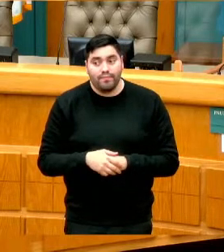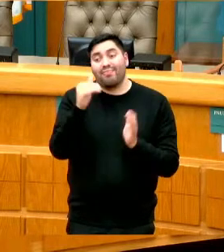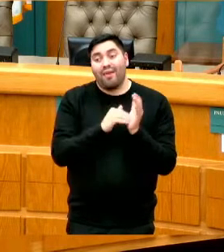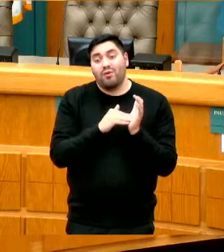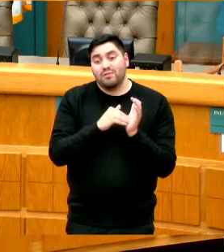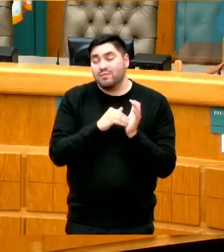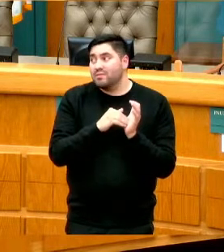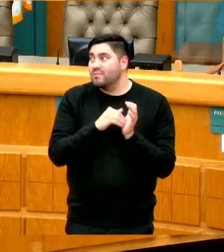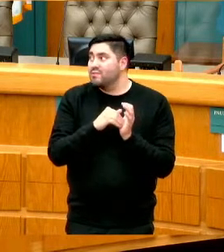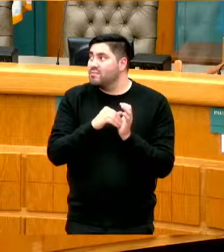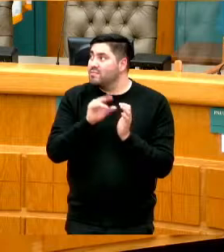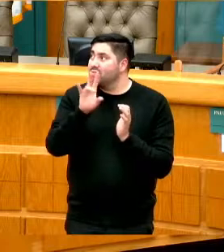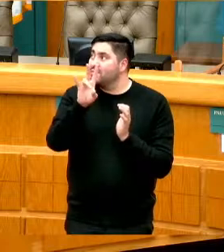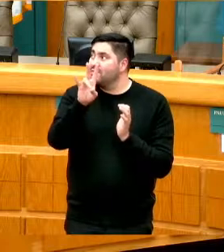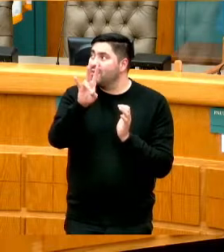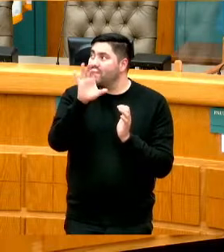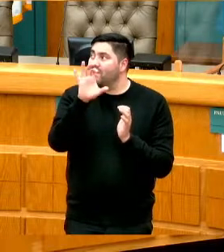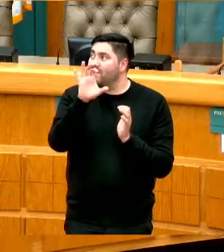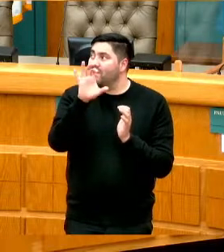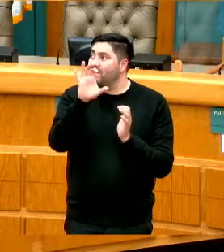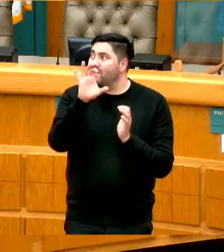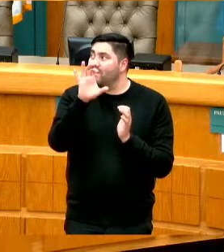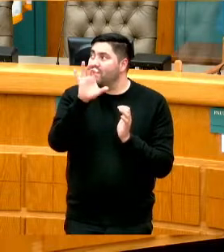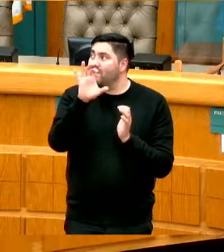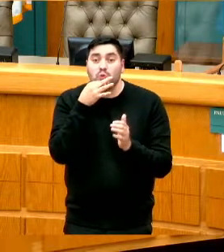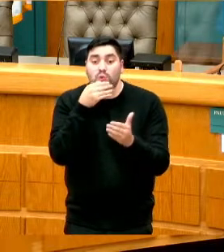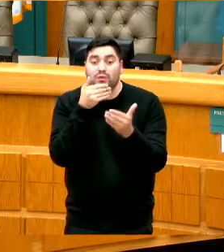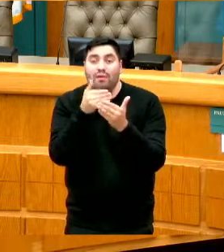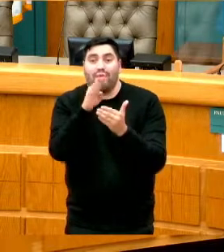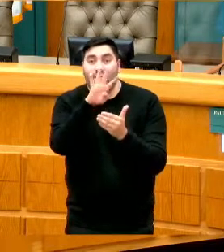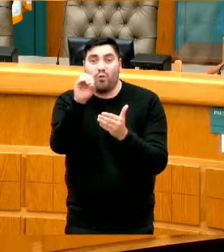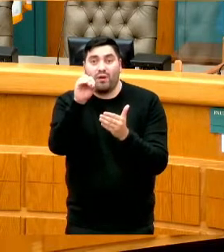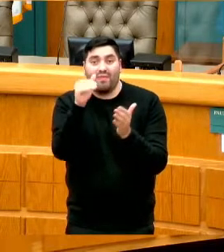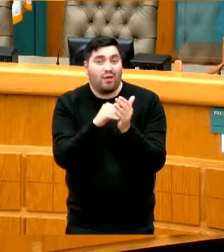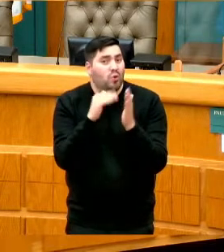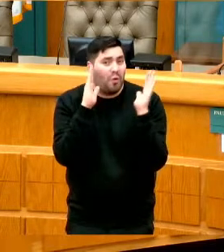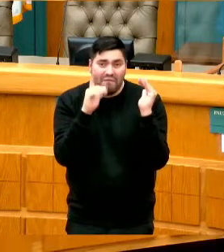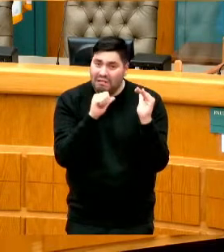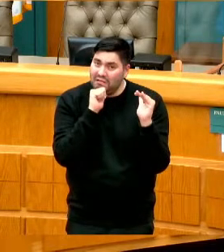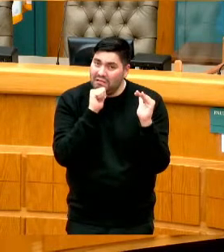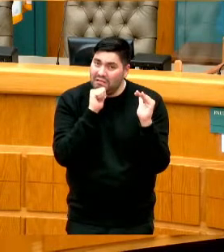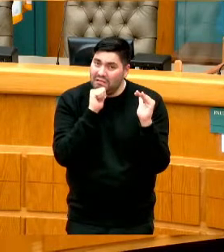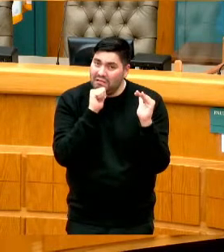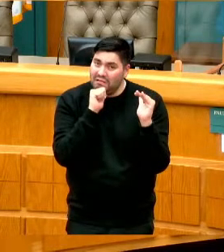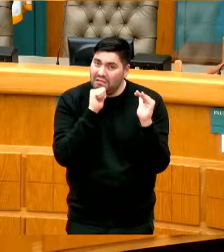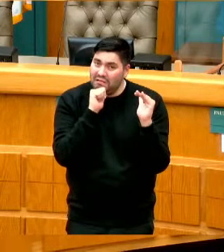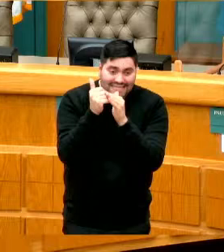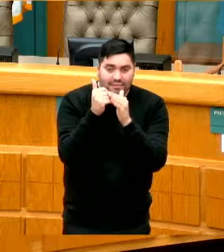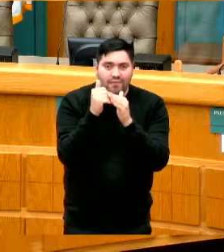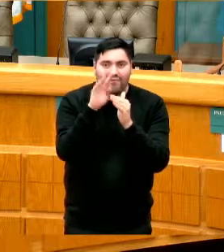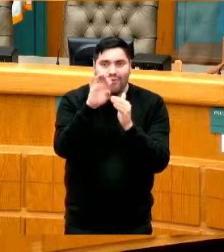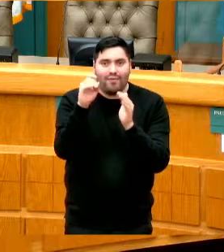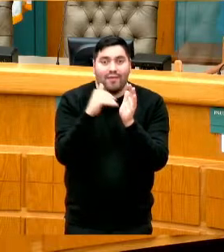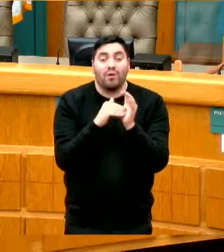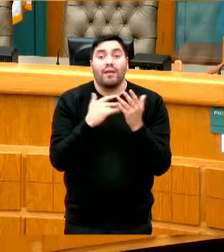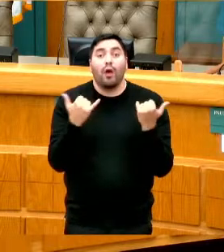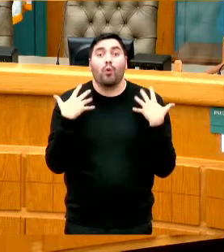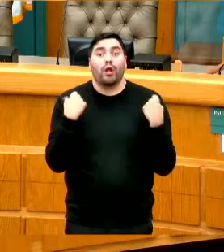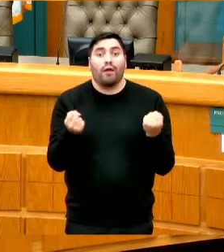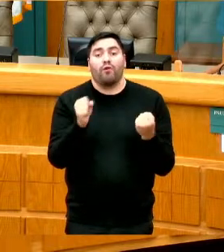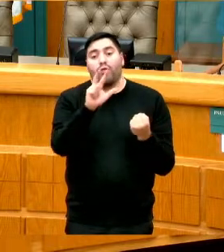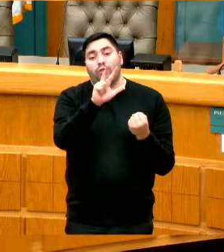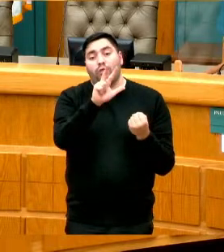39,770, but quickly approaching 40,000. We hope that we never get to that number. Those that were are recovered is